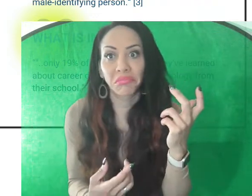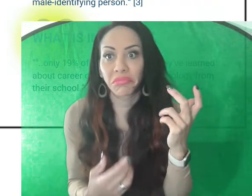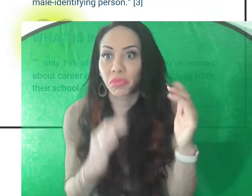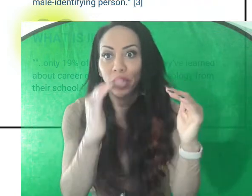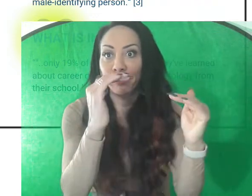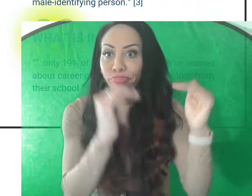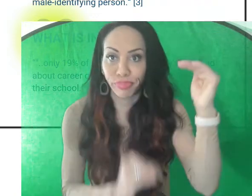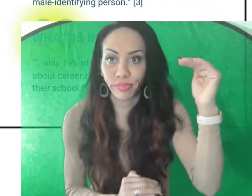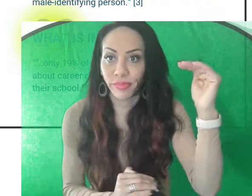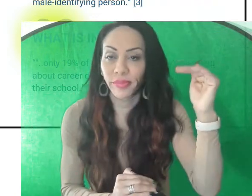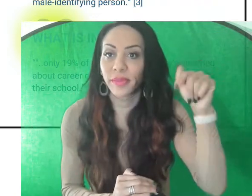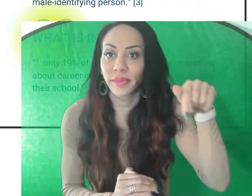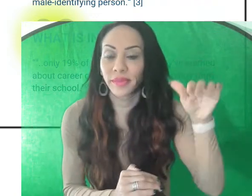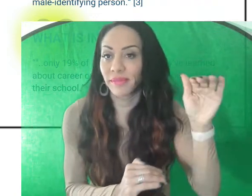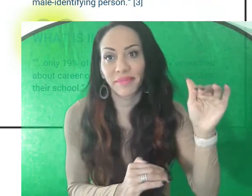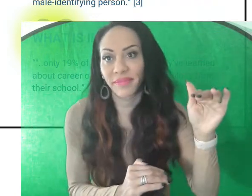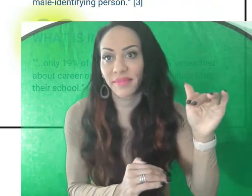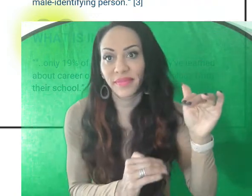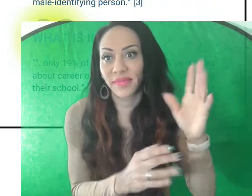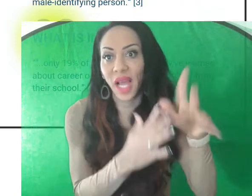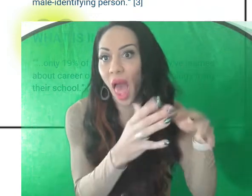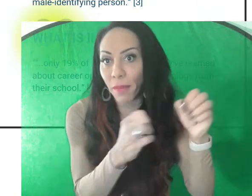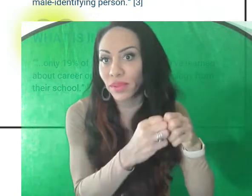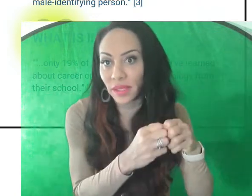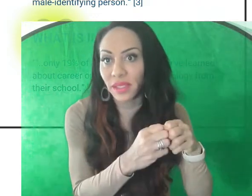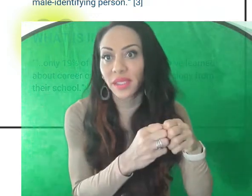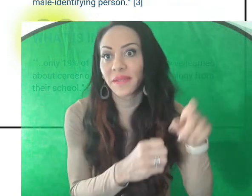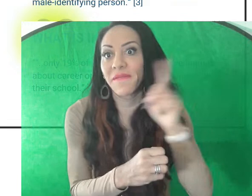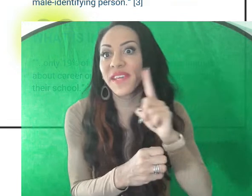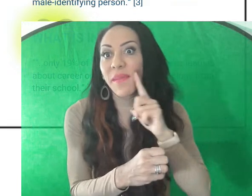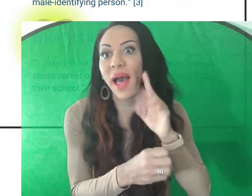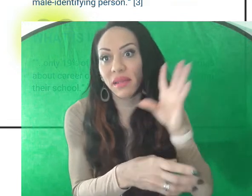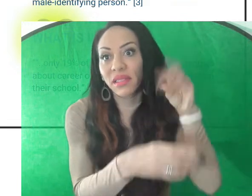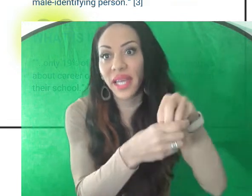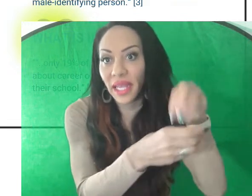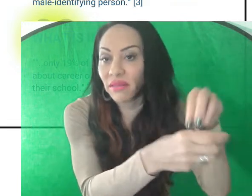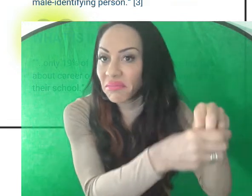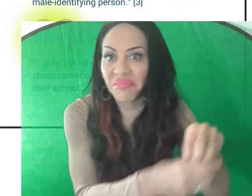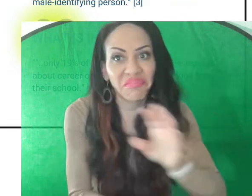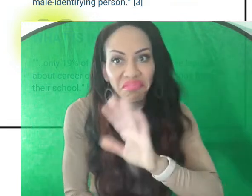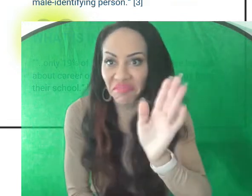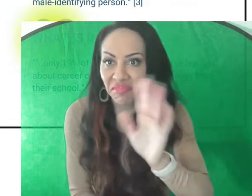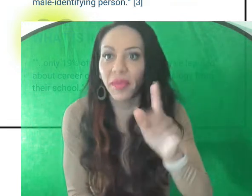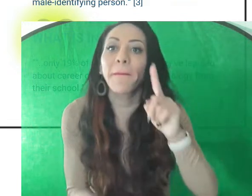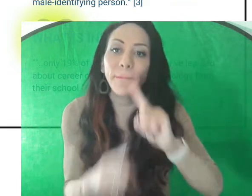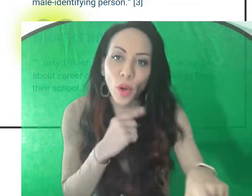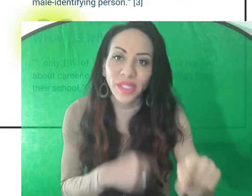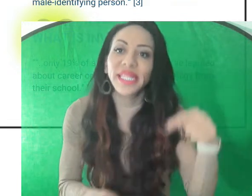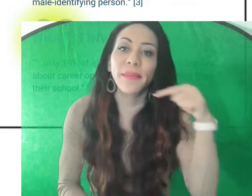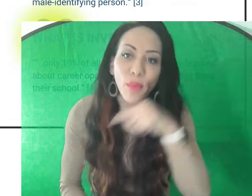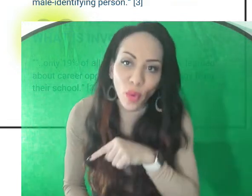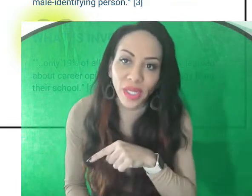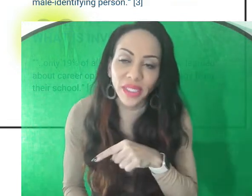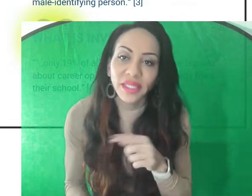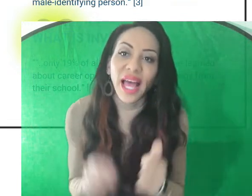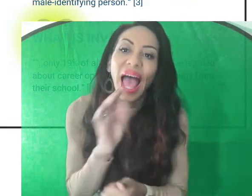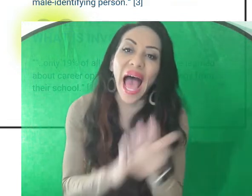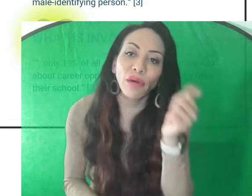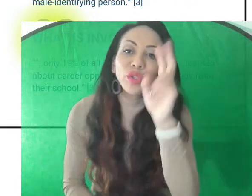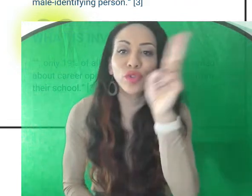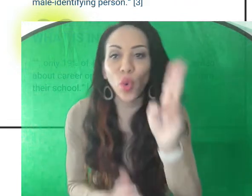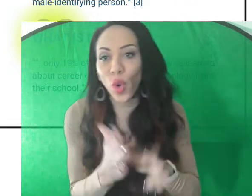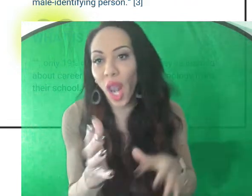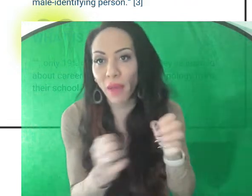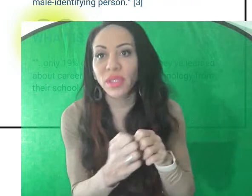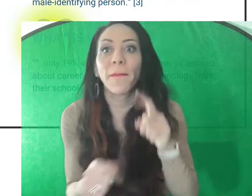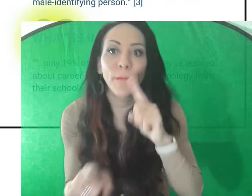would very rarely get females attending the out-of-school clubs that I would run.